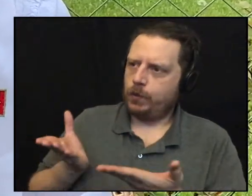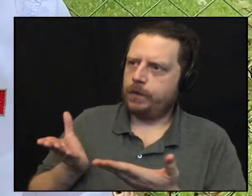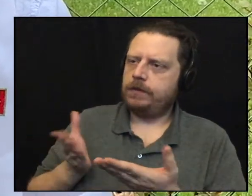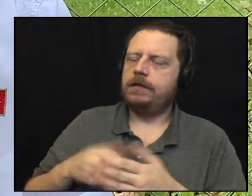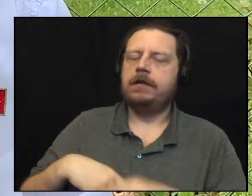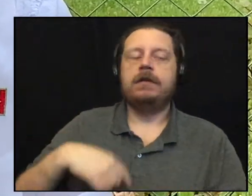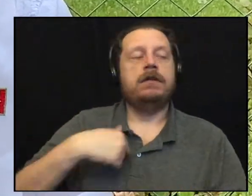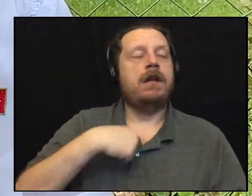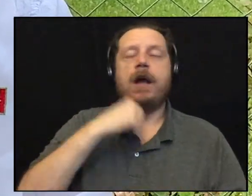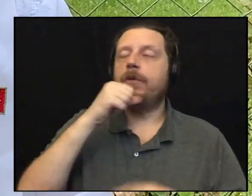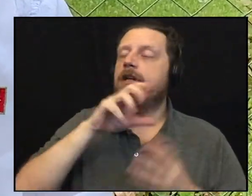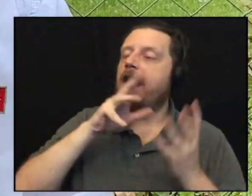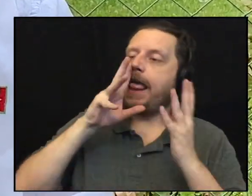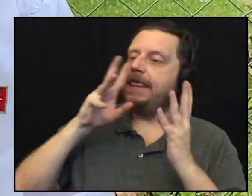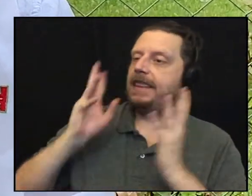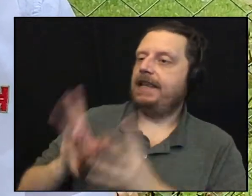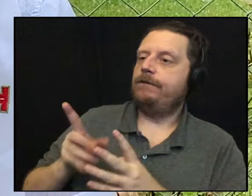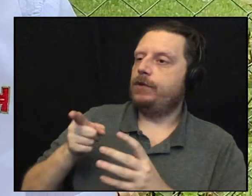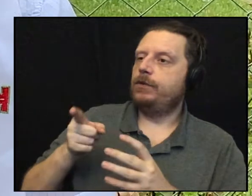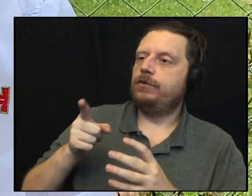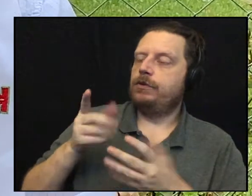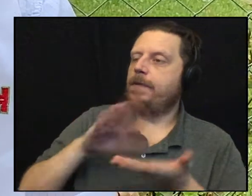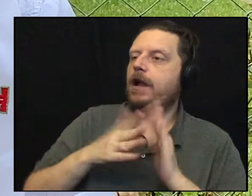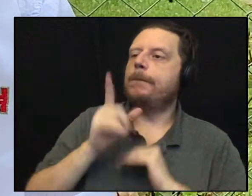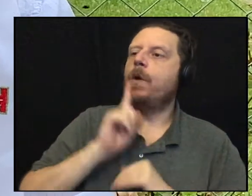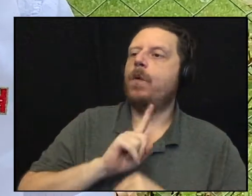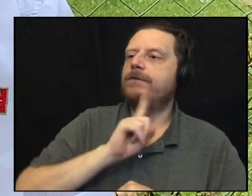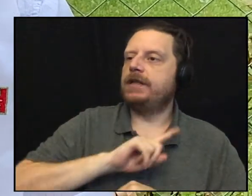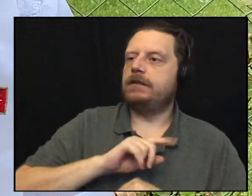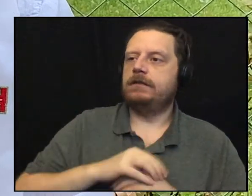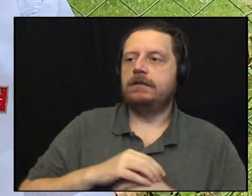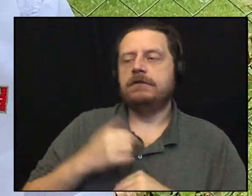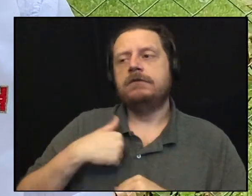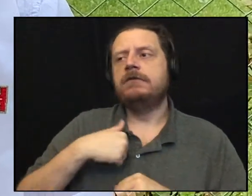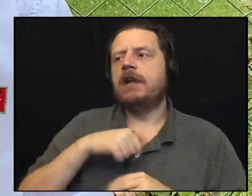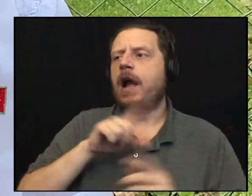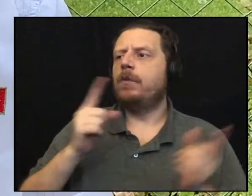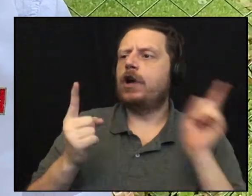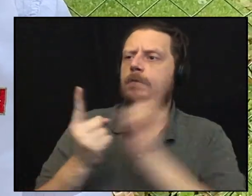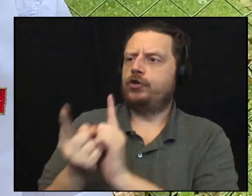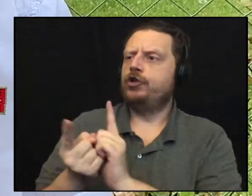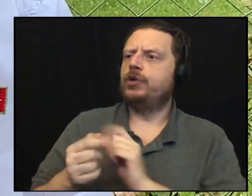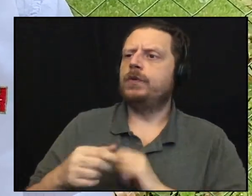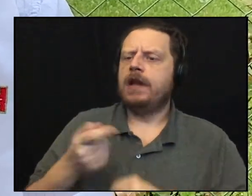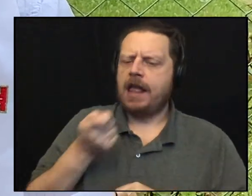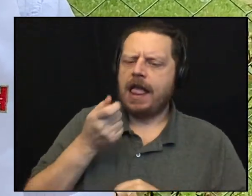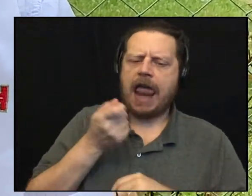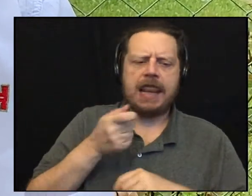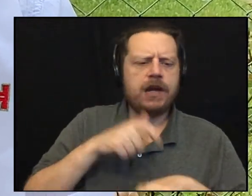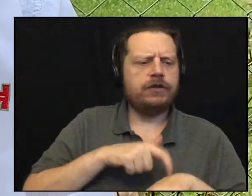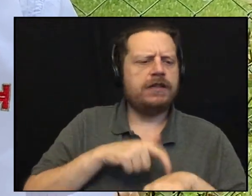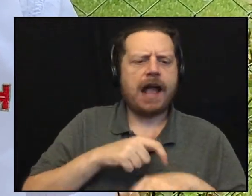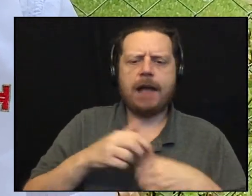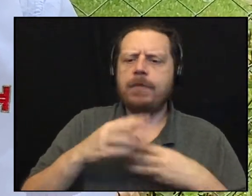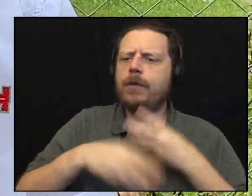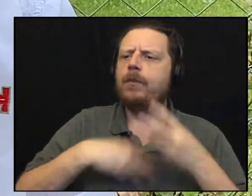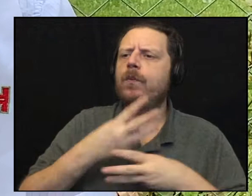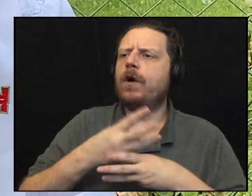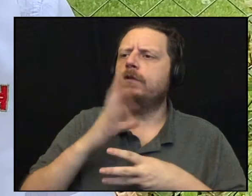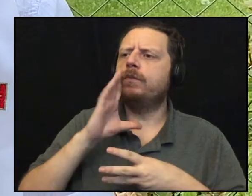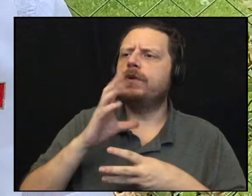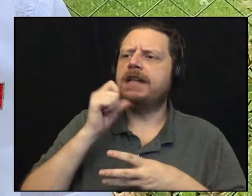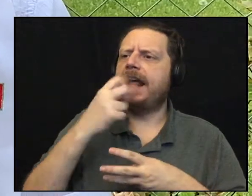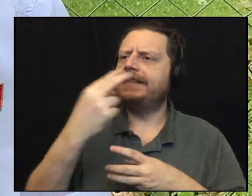will not leave you orphaned. I am coming to you. In a little while, the world will no longer see